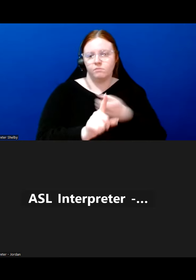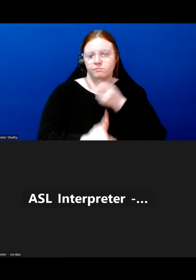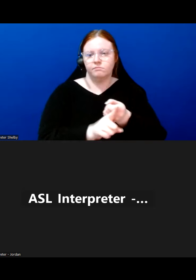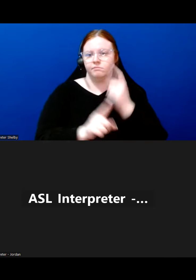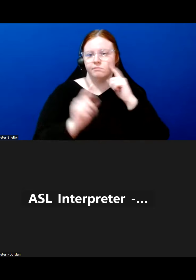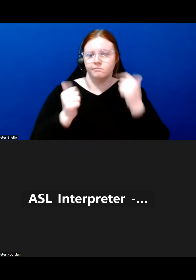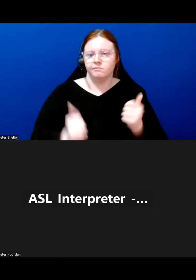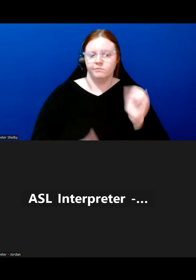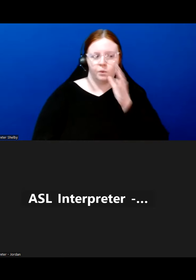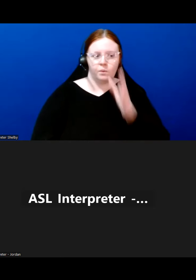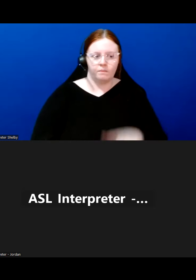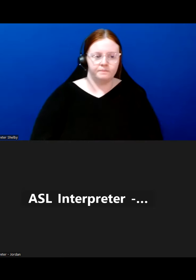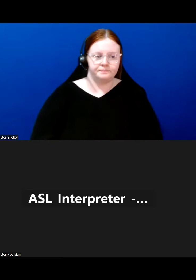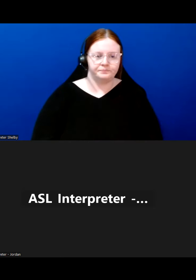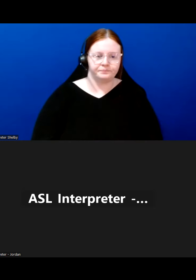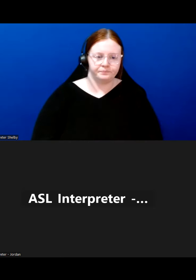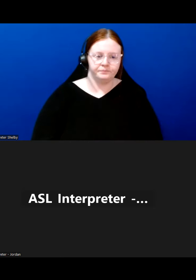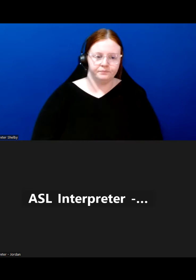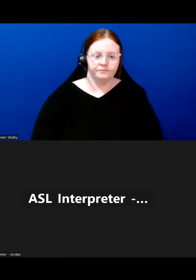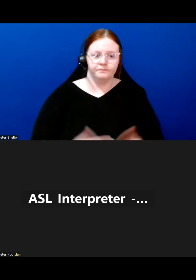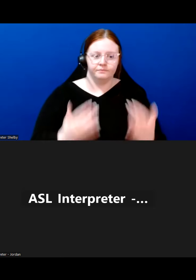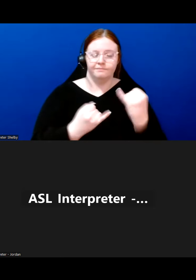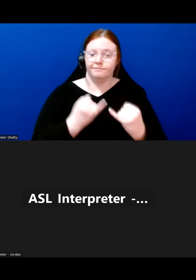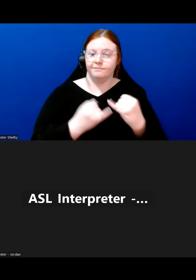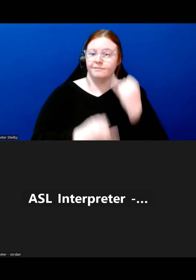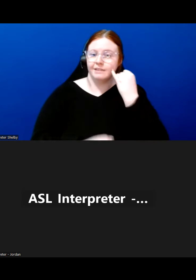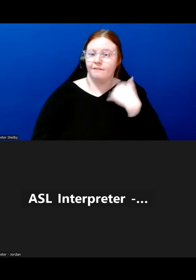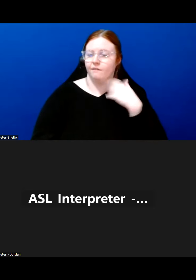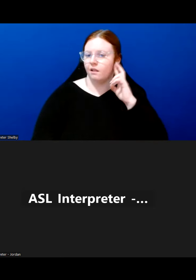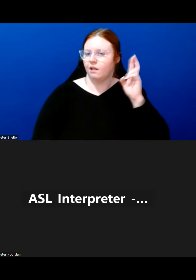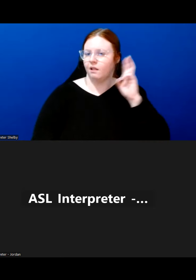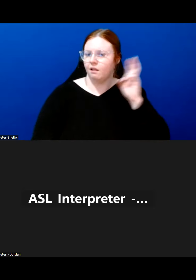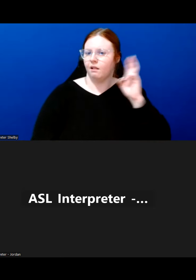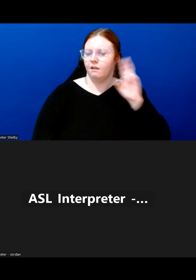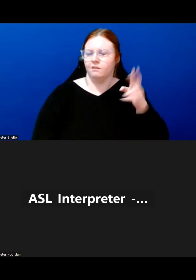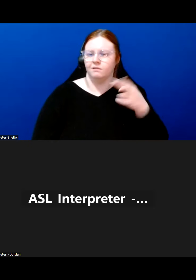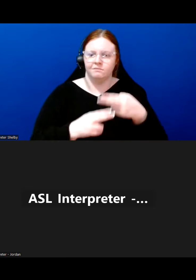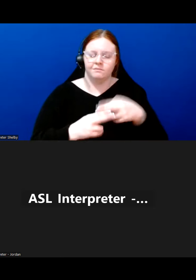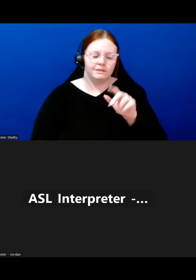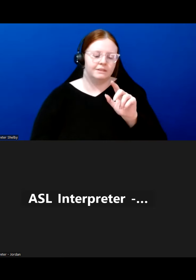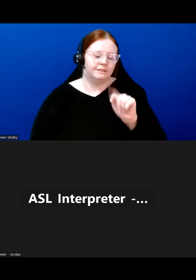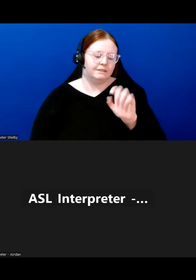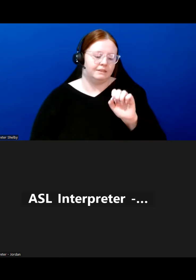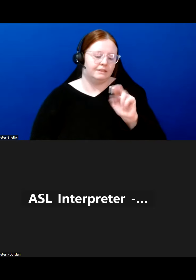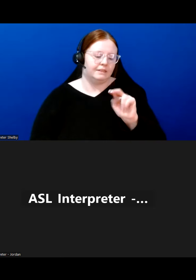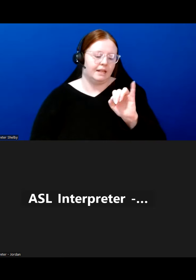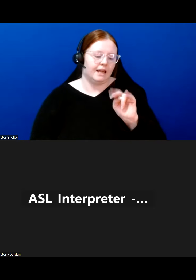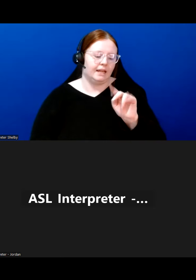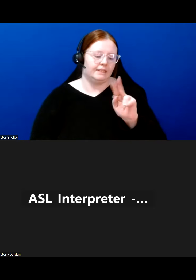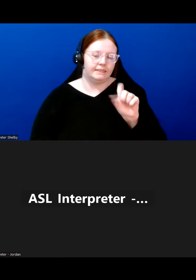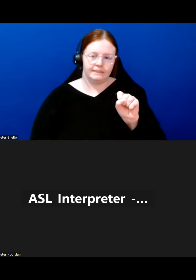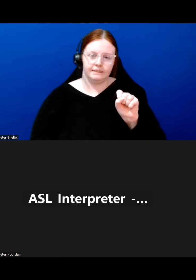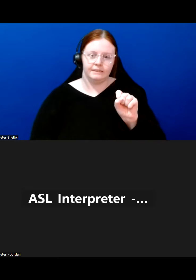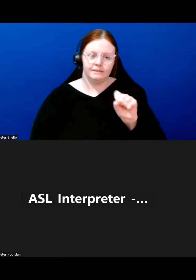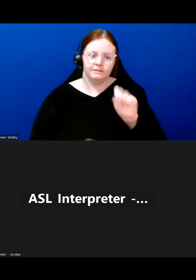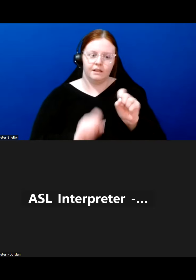too. And if someone has ringing in their ears, so tinnitus or tinnitus, that could be a sign of decreased hearing, and